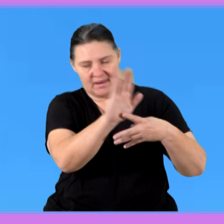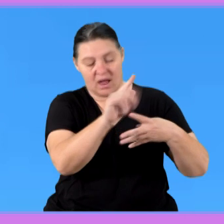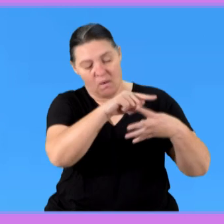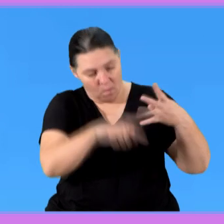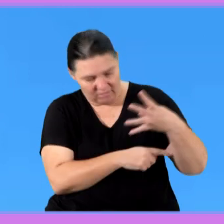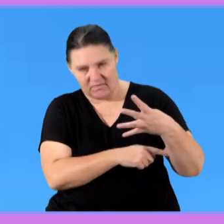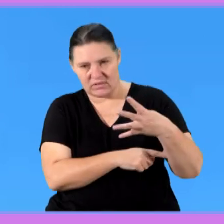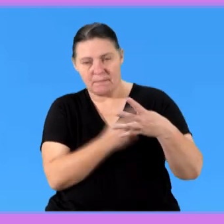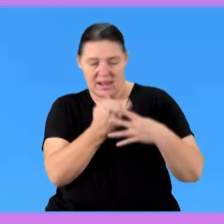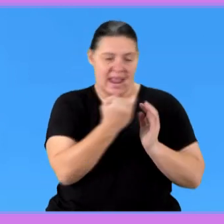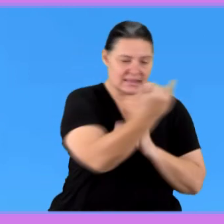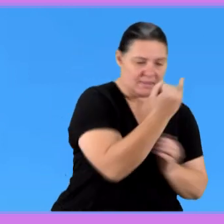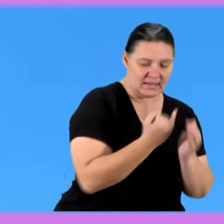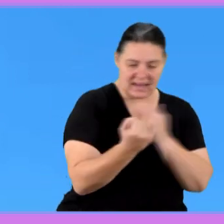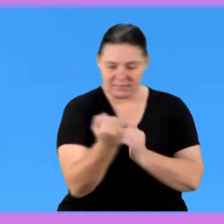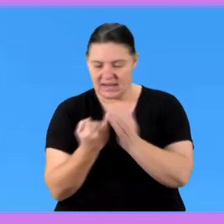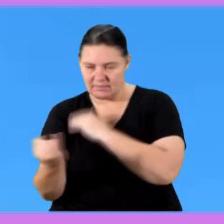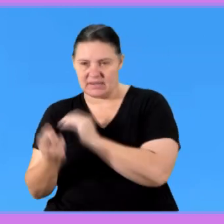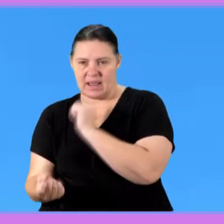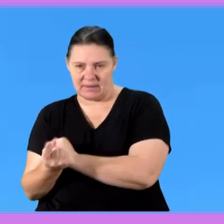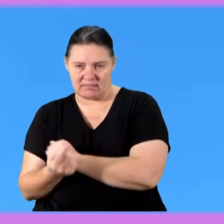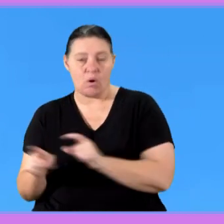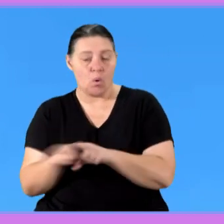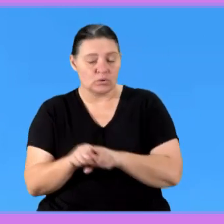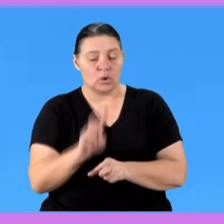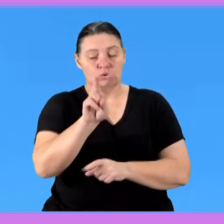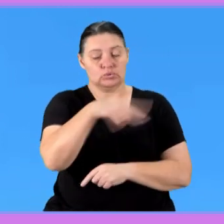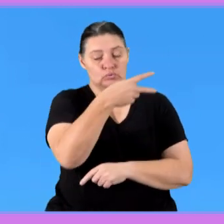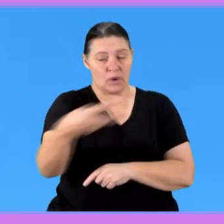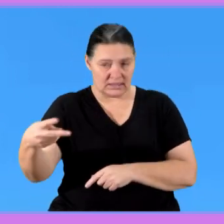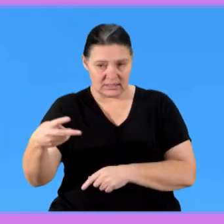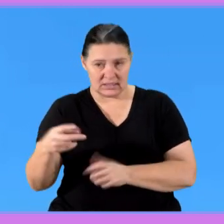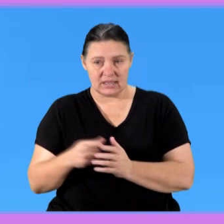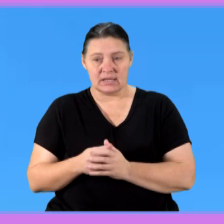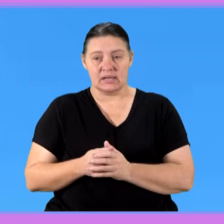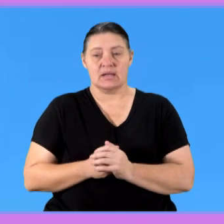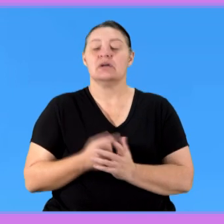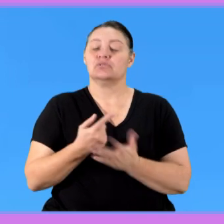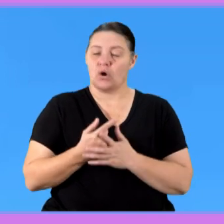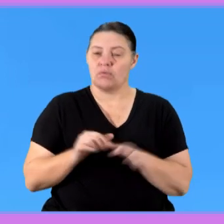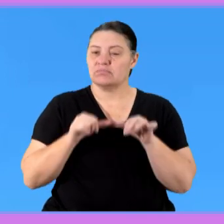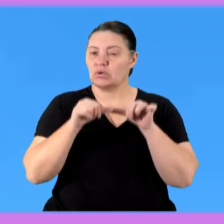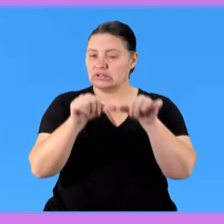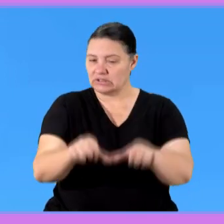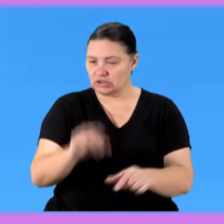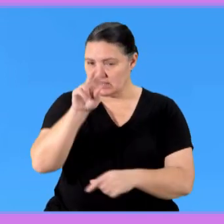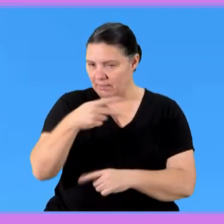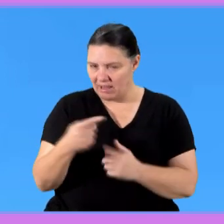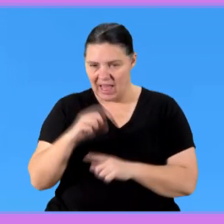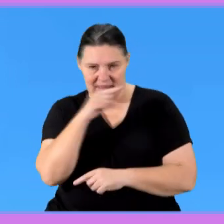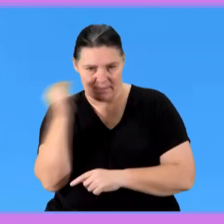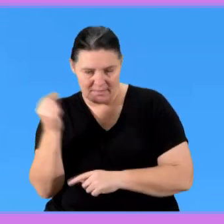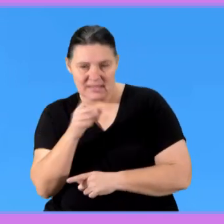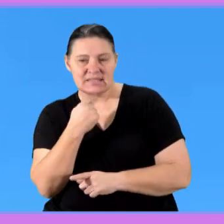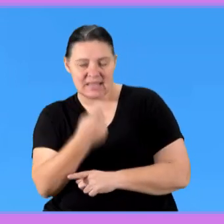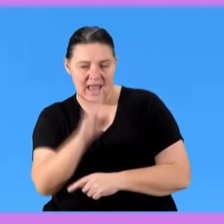independently of the other. We also looked at a two-way table. Synonym for that will be contingency table. And